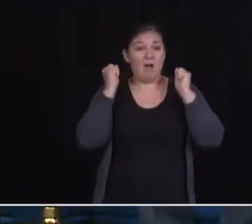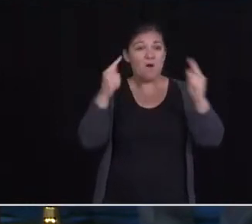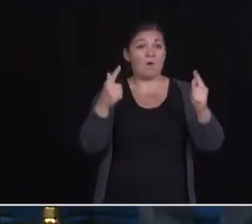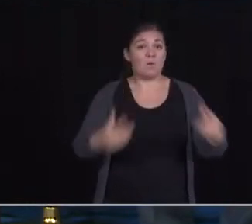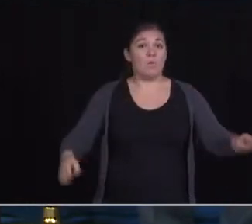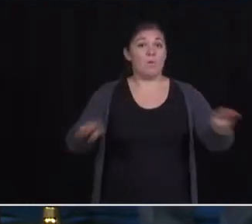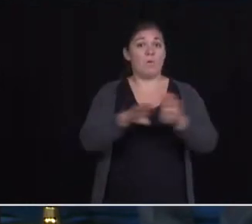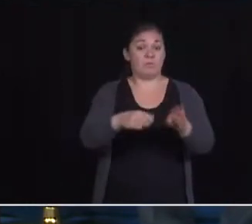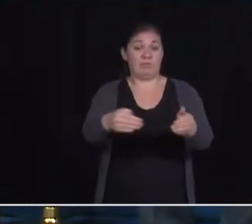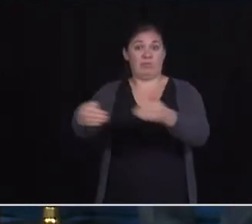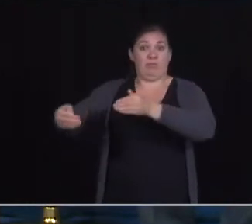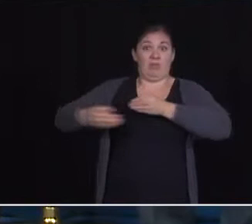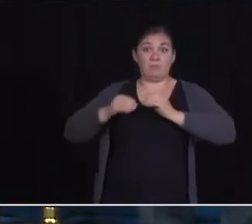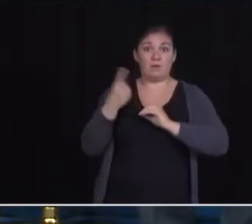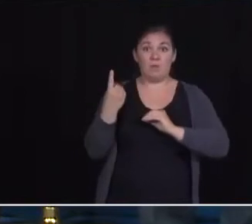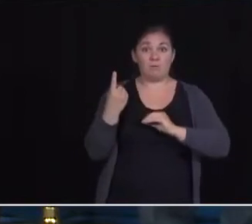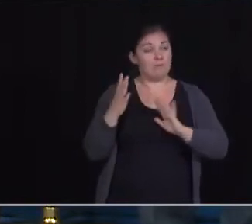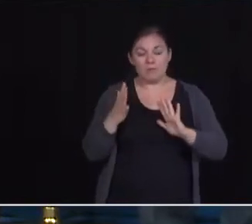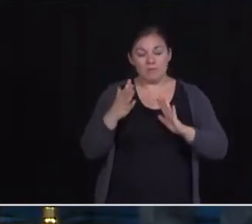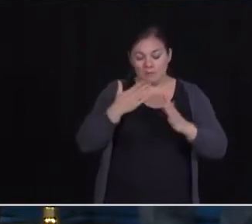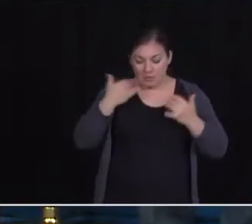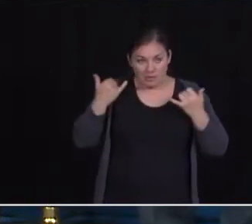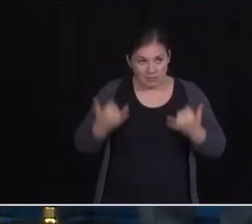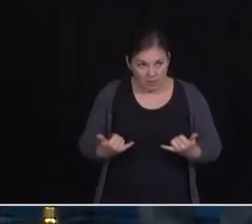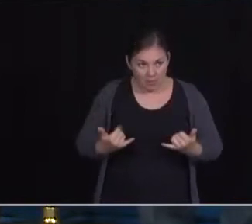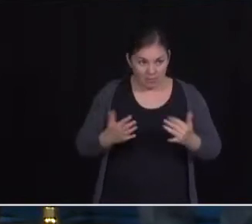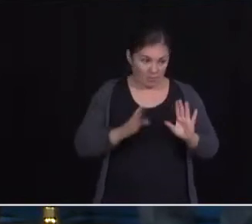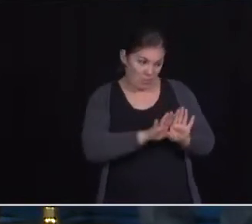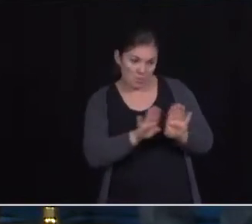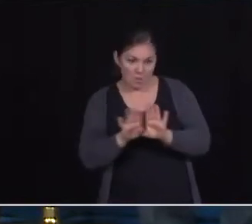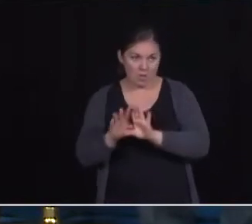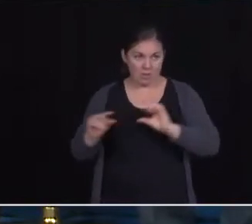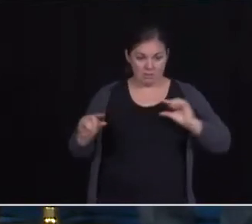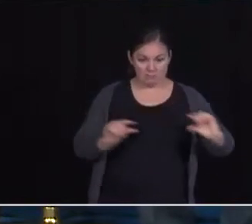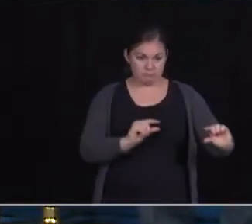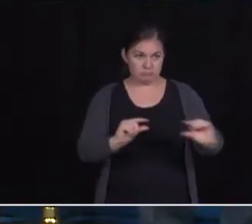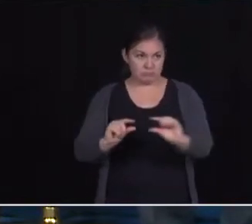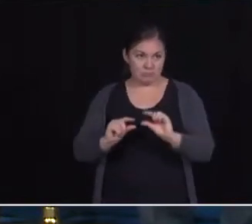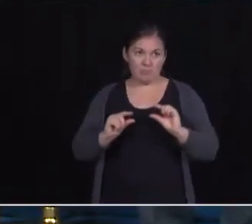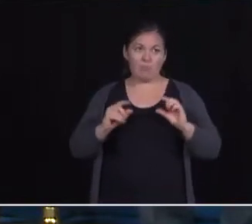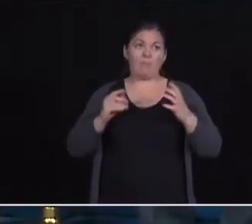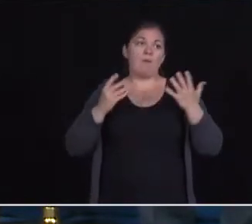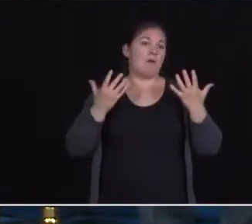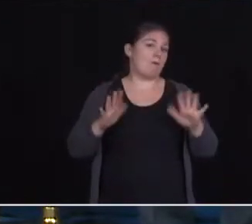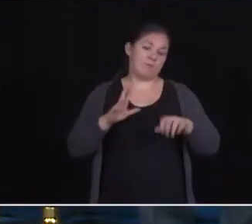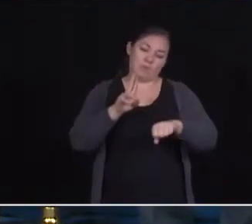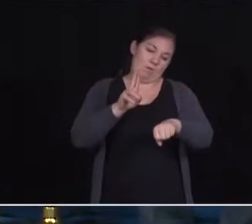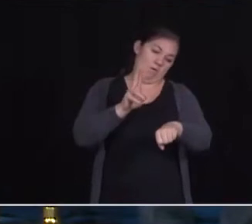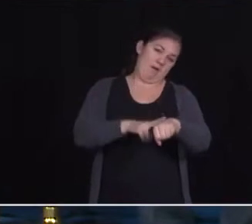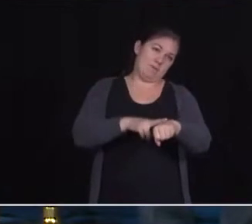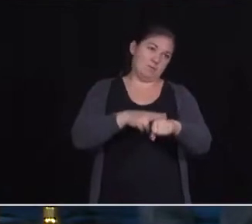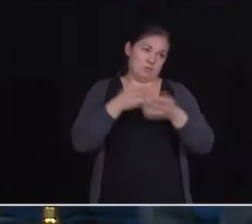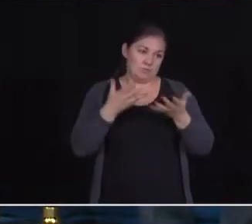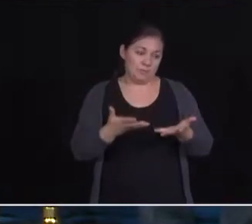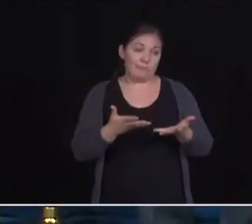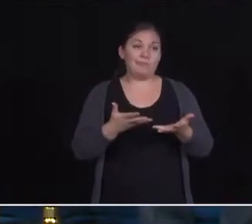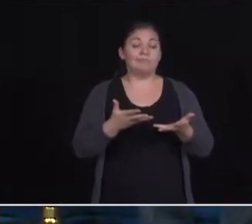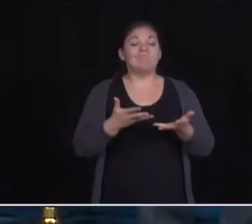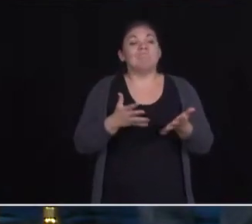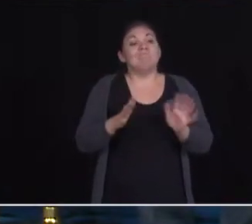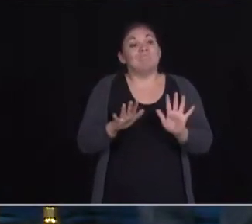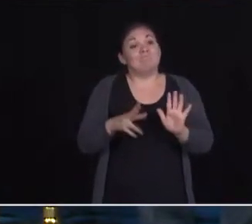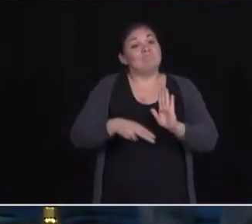No, of course we don't. But it's counterintuitive, I know, to say it, but it's going to be better for our